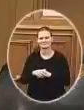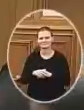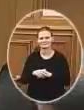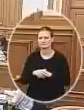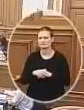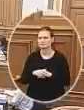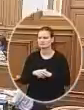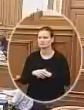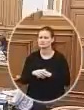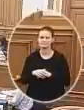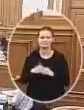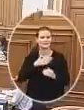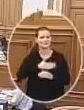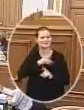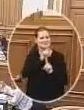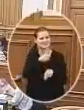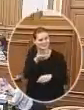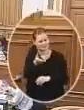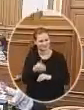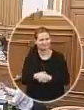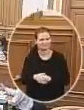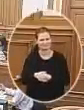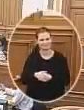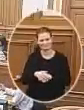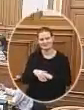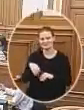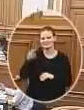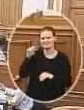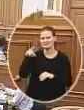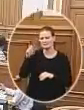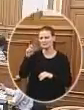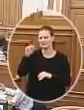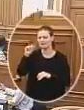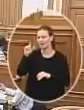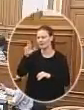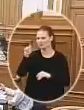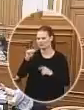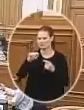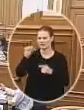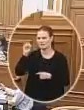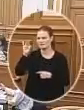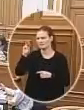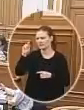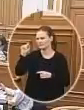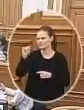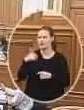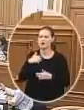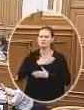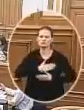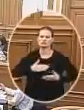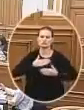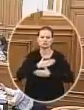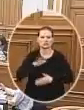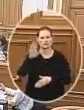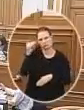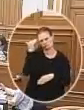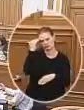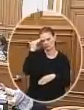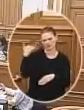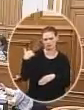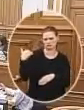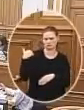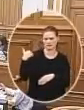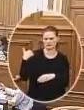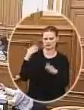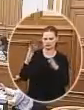Mr. Albert? Thank you. Peter Albert from SFMTA. I appreciate the reminder about the work we're